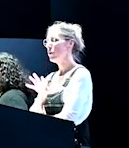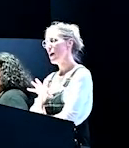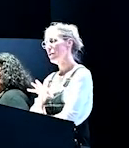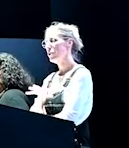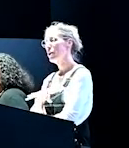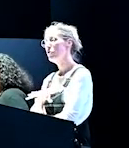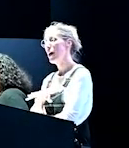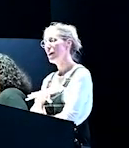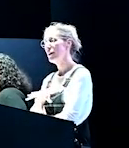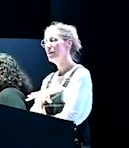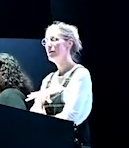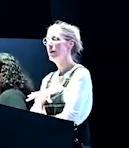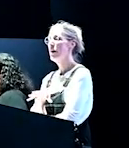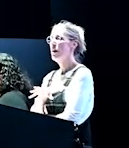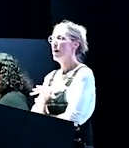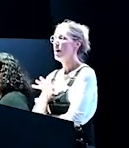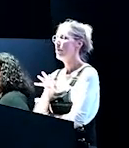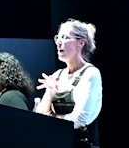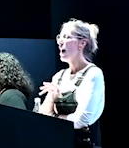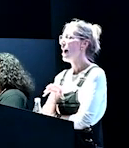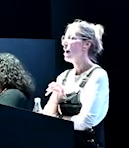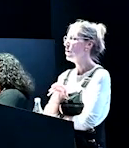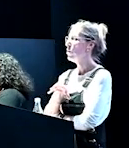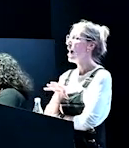materials around gun violence,